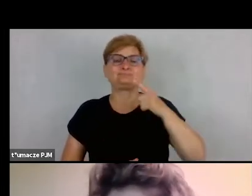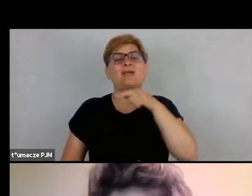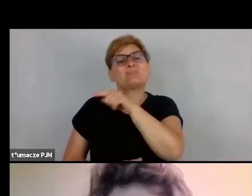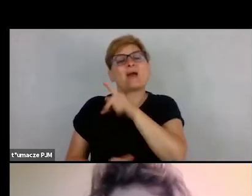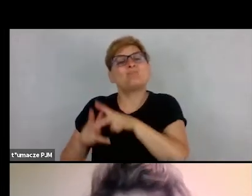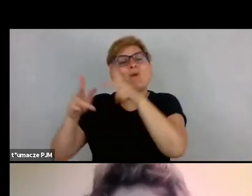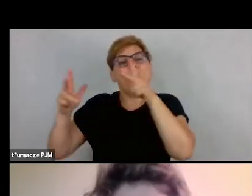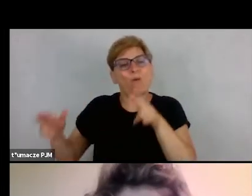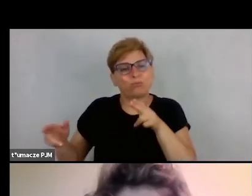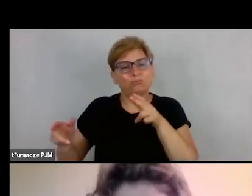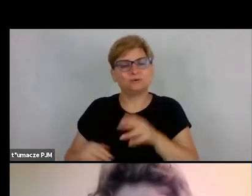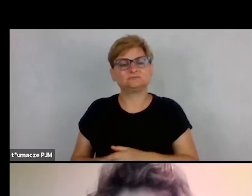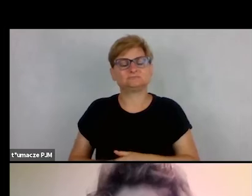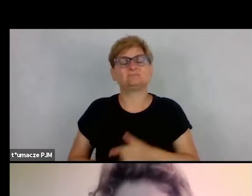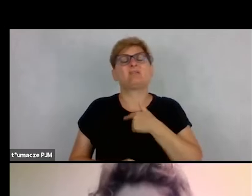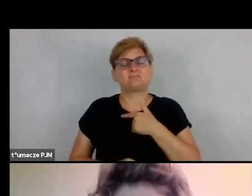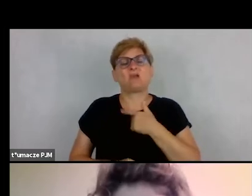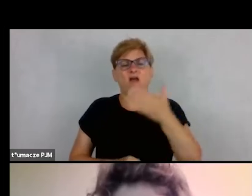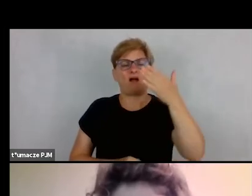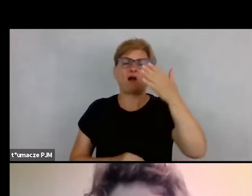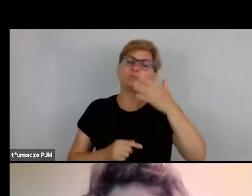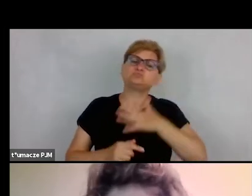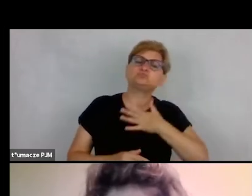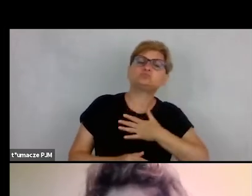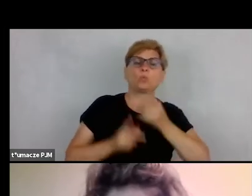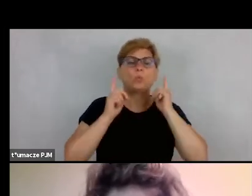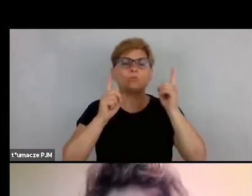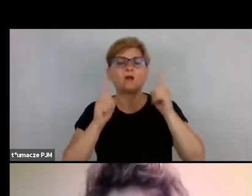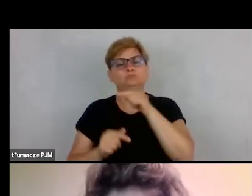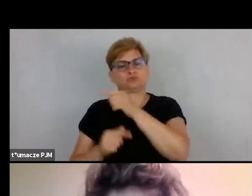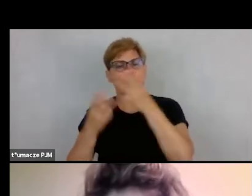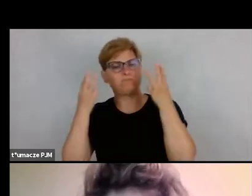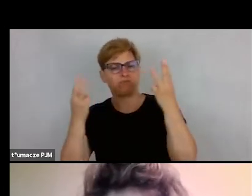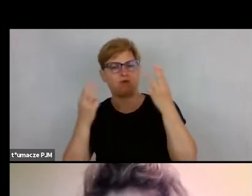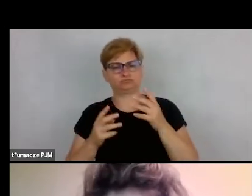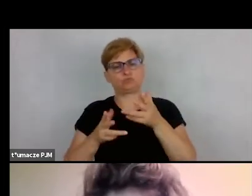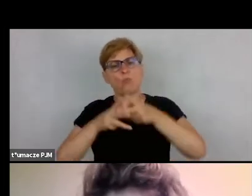going to spend most of my presentation today talking about Sonke.